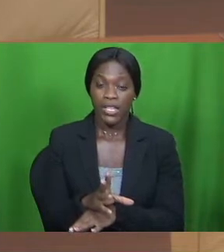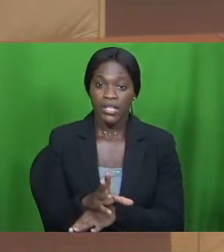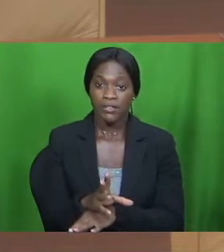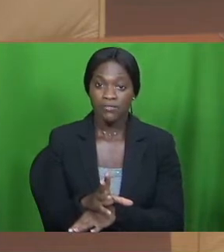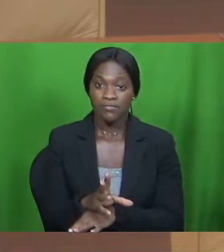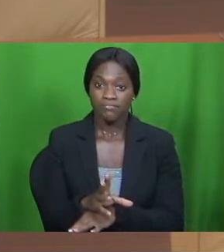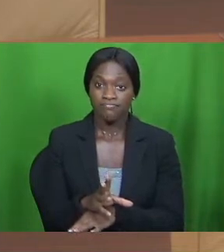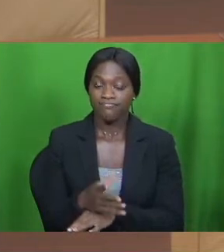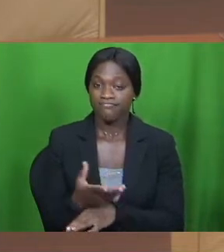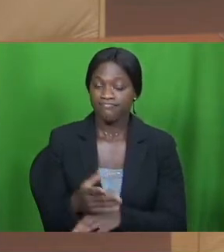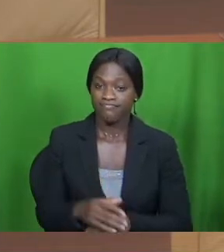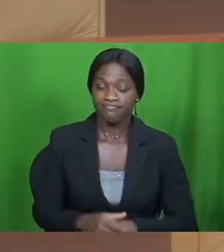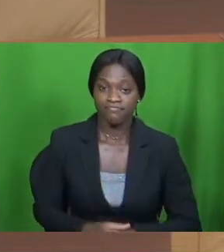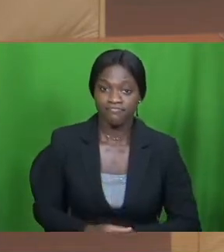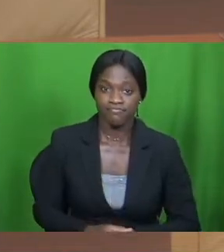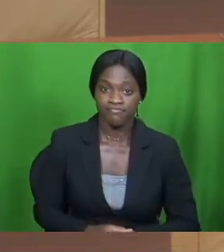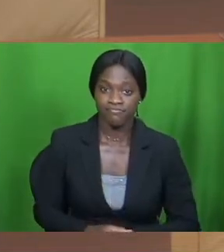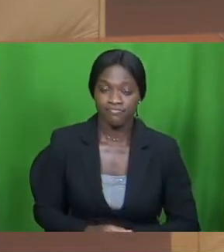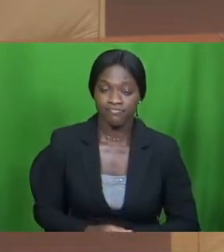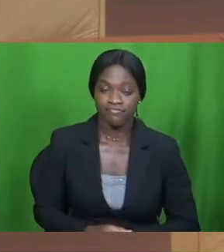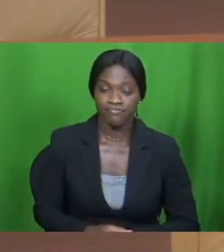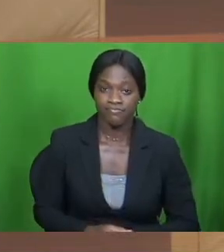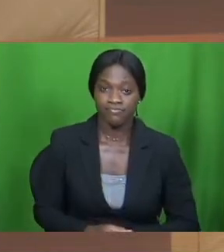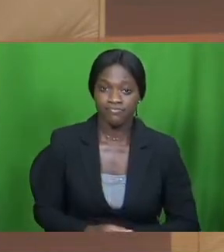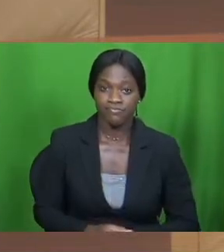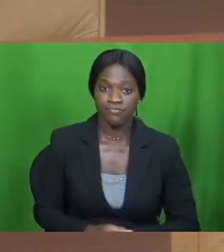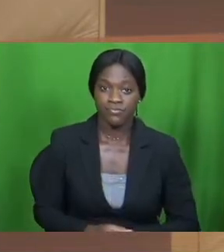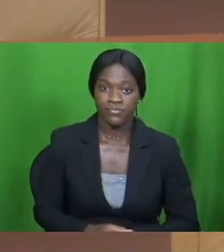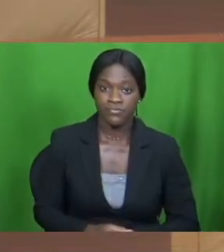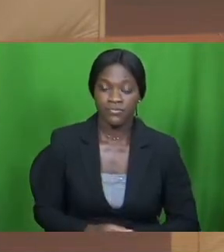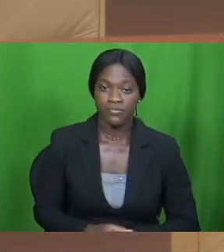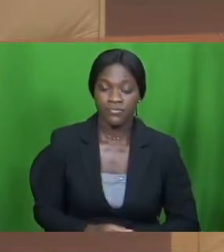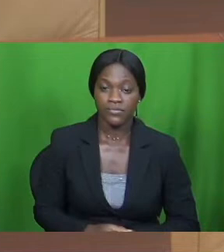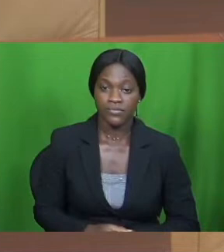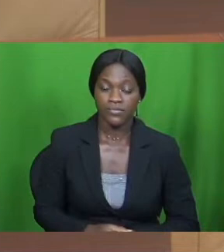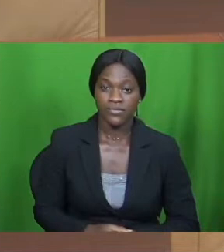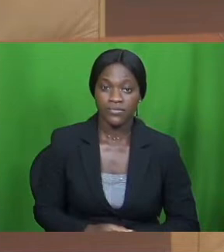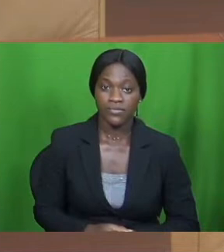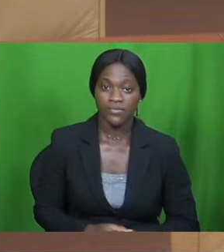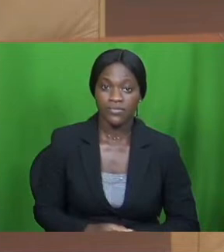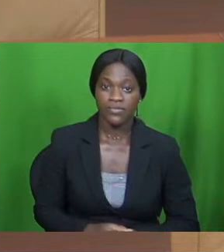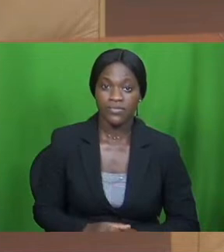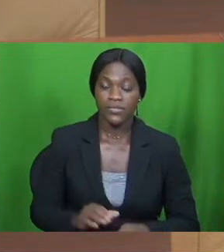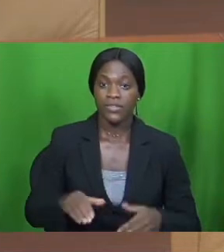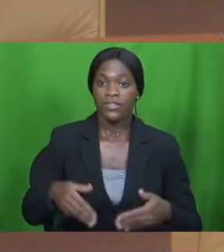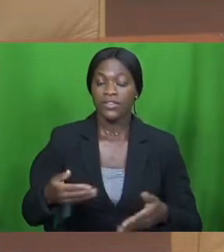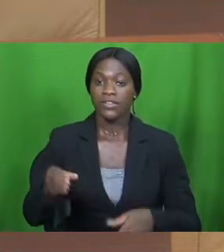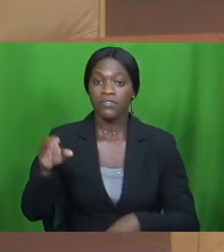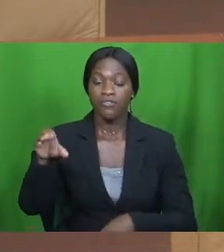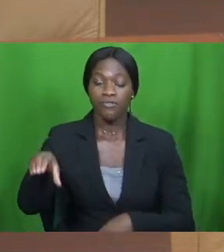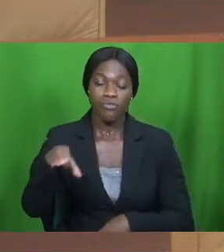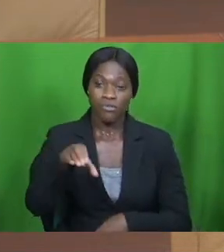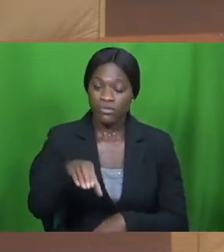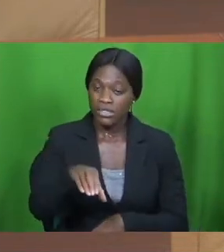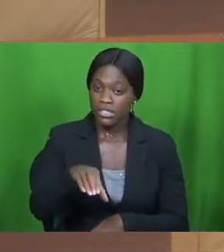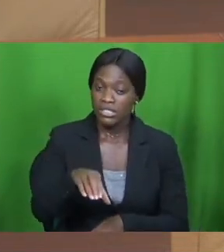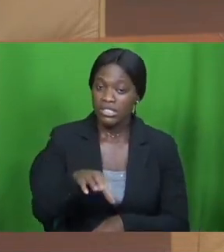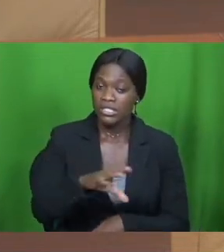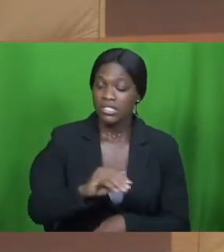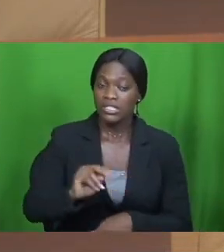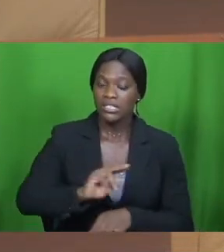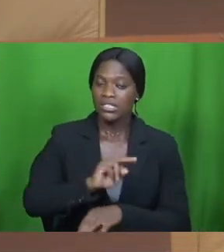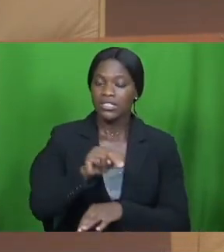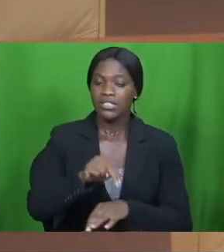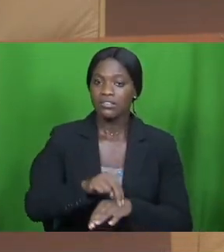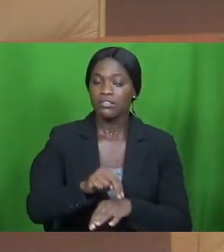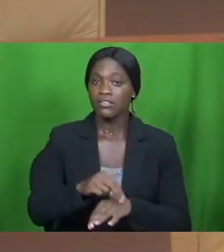successor, but also to the entire community and to the National